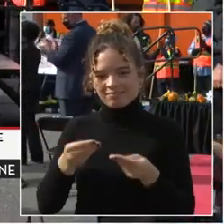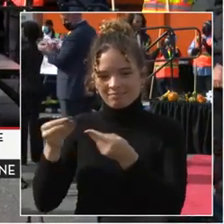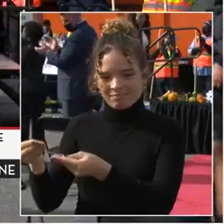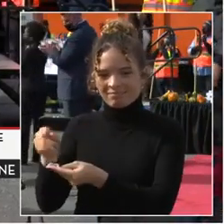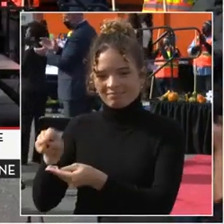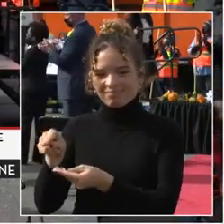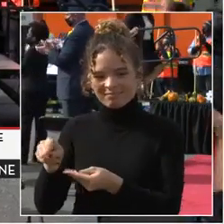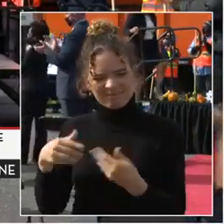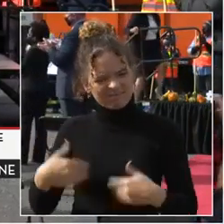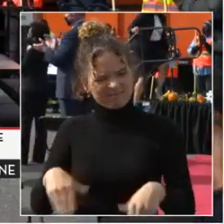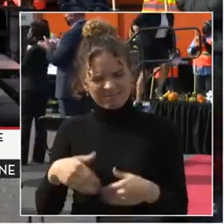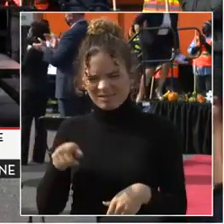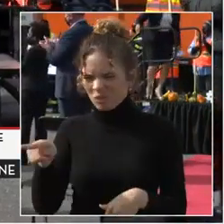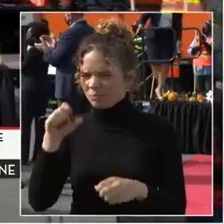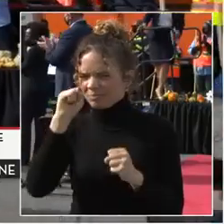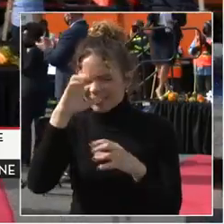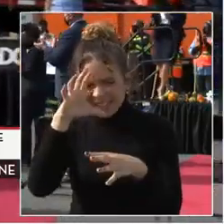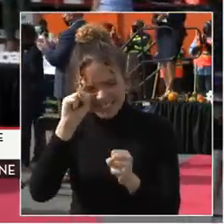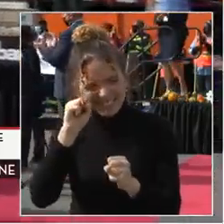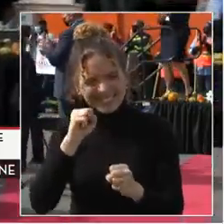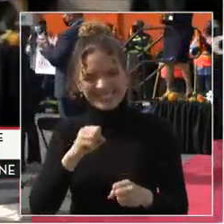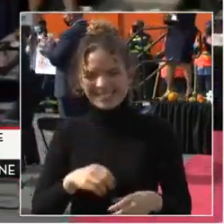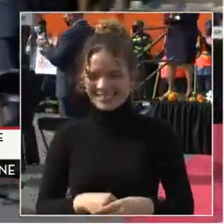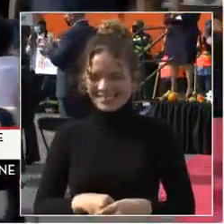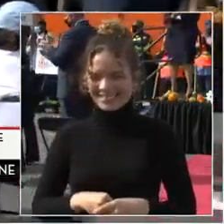Miss Foster.